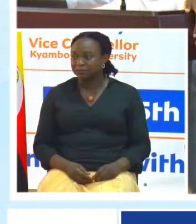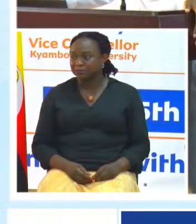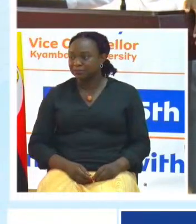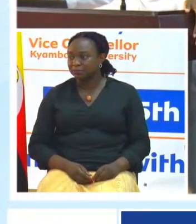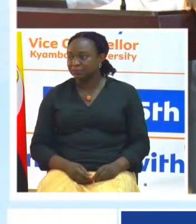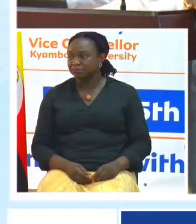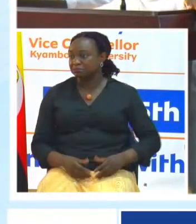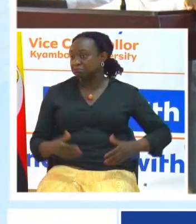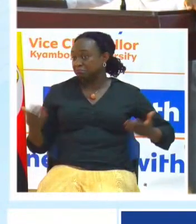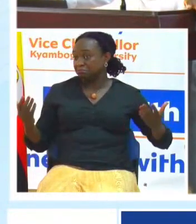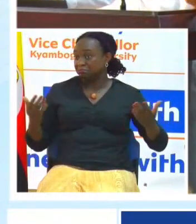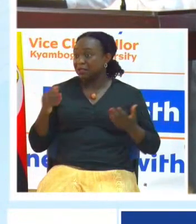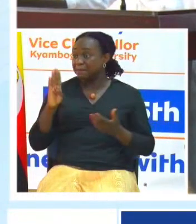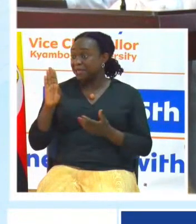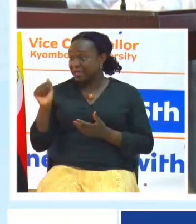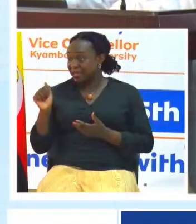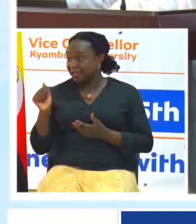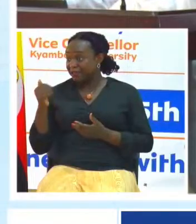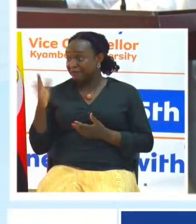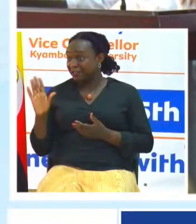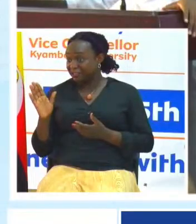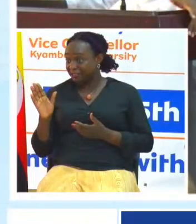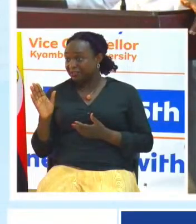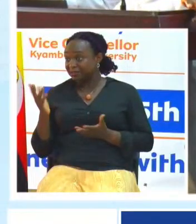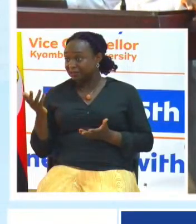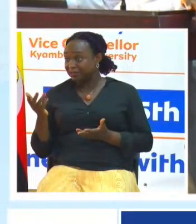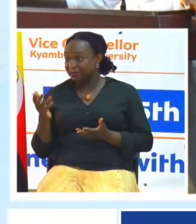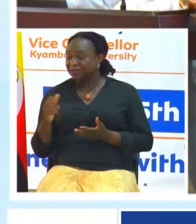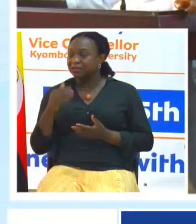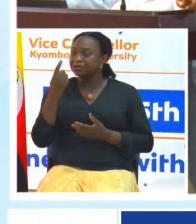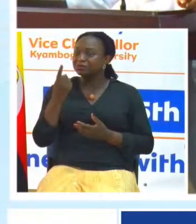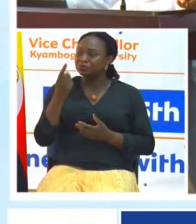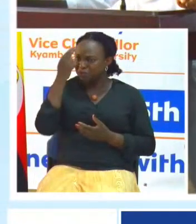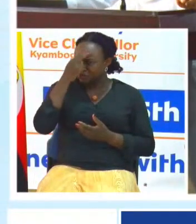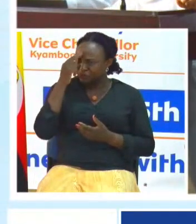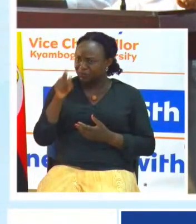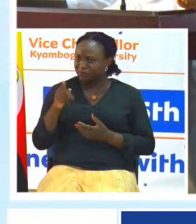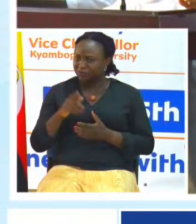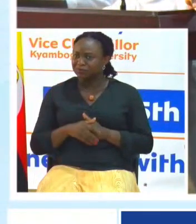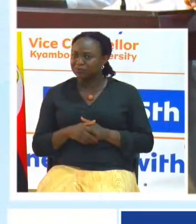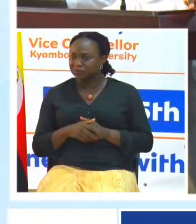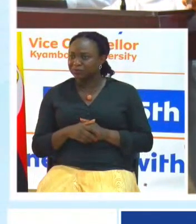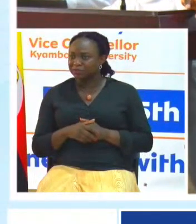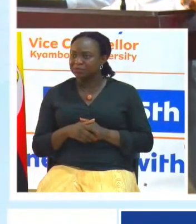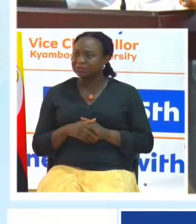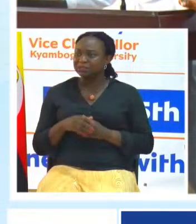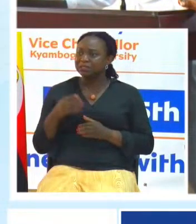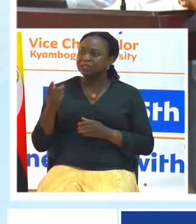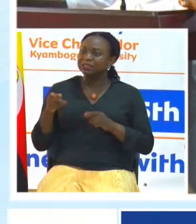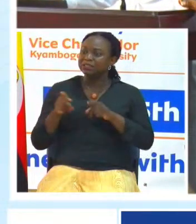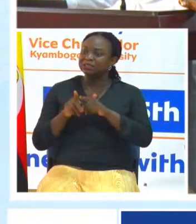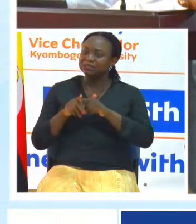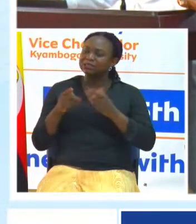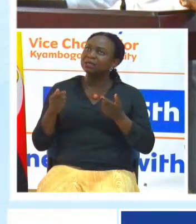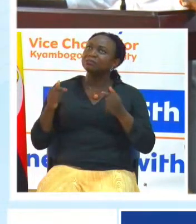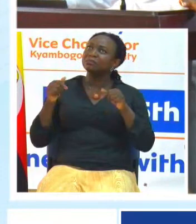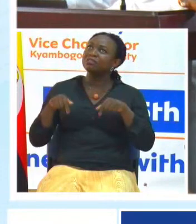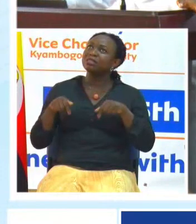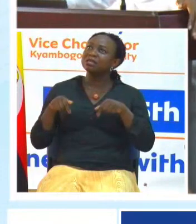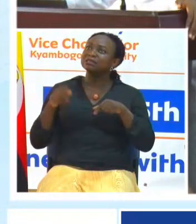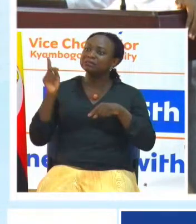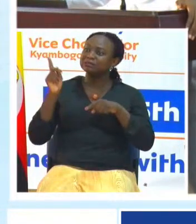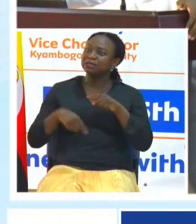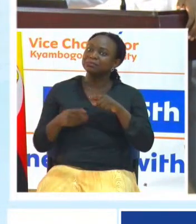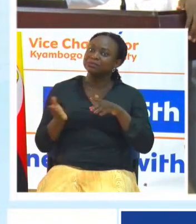You finish your bachelor. Actually, one of the current students who has gone to UC Berkeley this semester, this